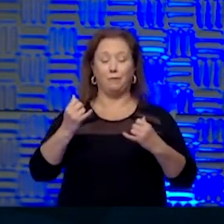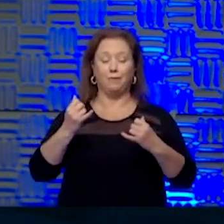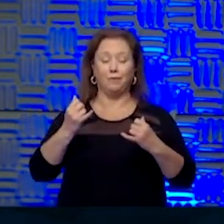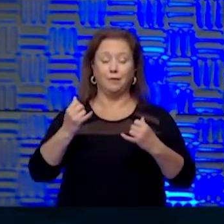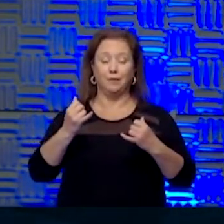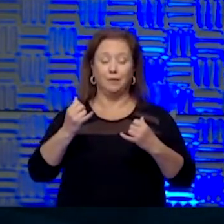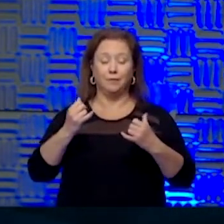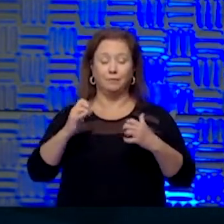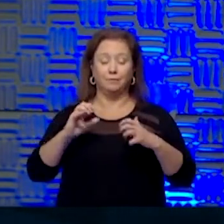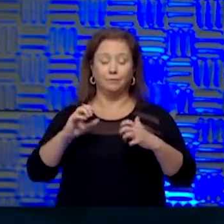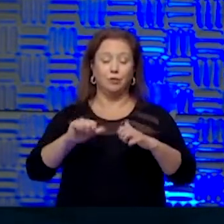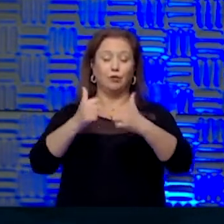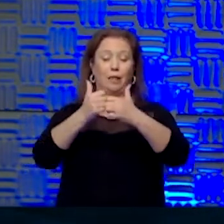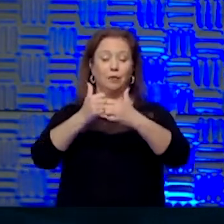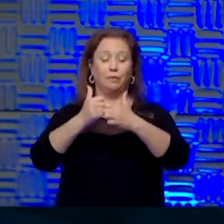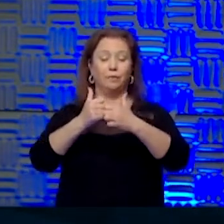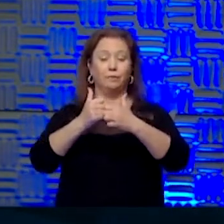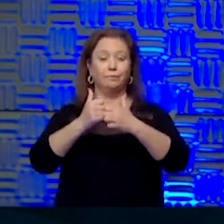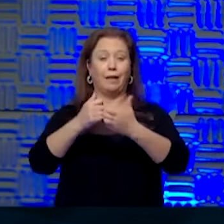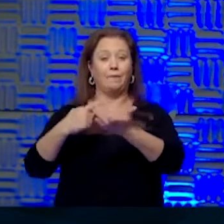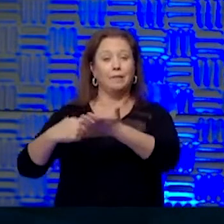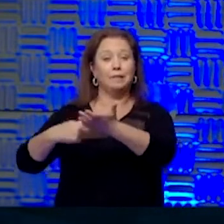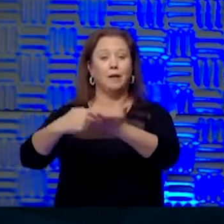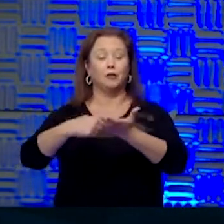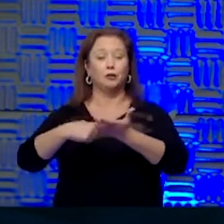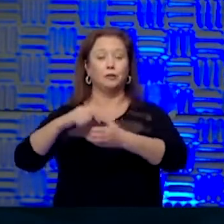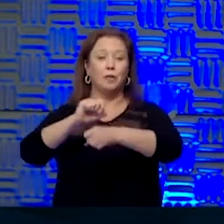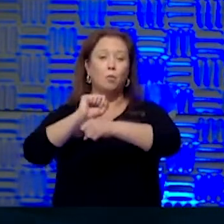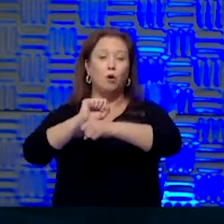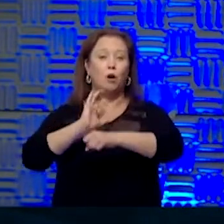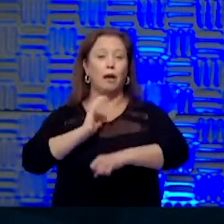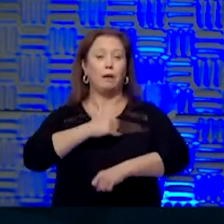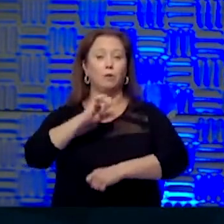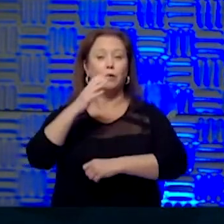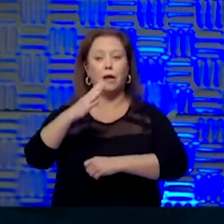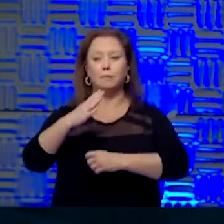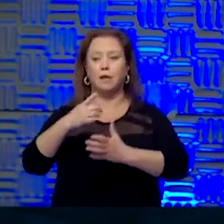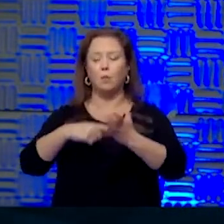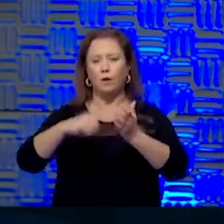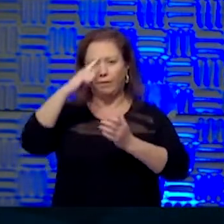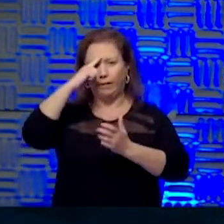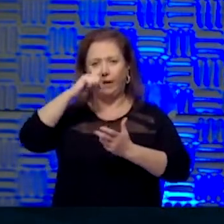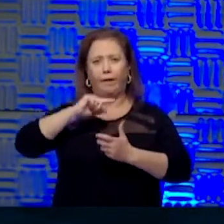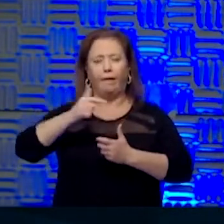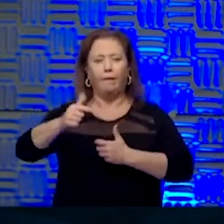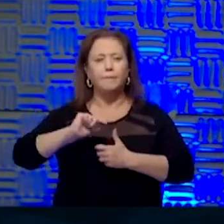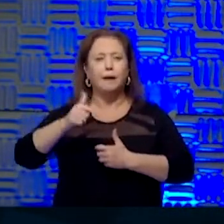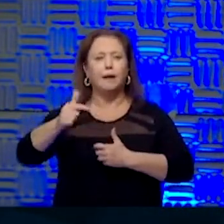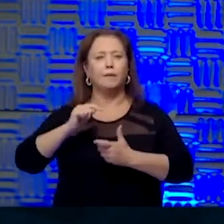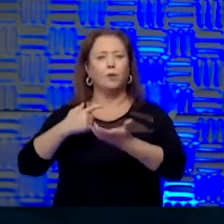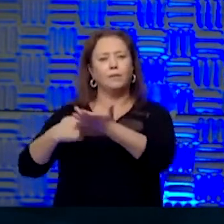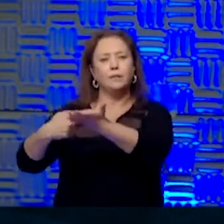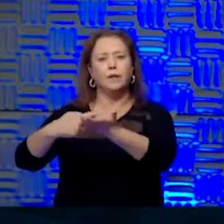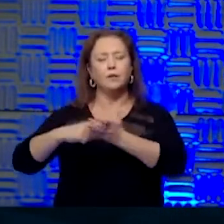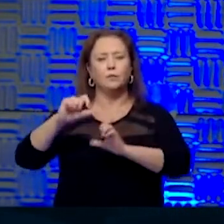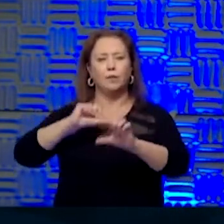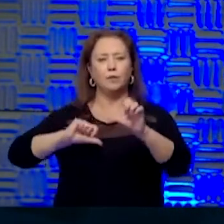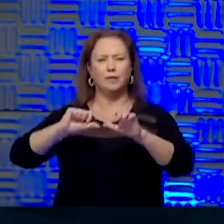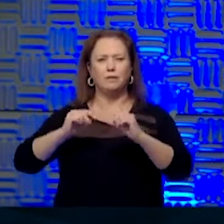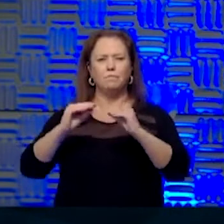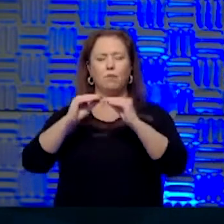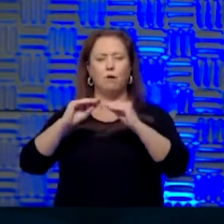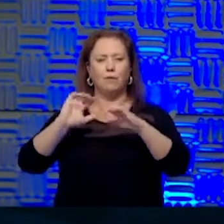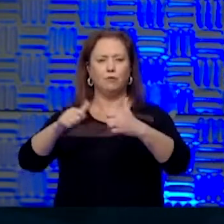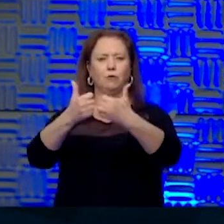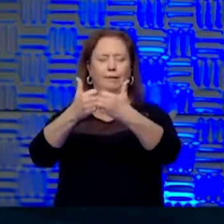which the conversations, the discussion, the back and forth, what are you thinking kind of conversations are much more difficult